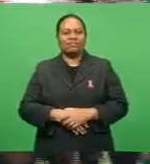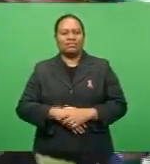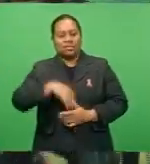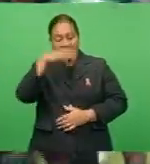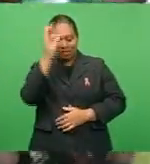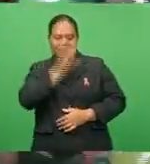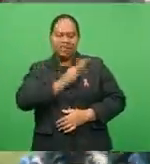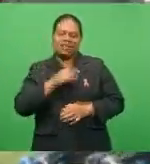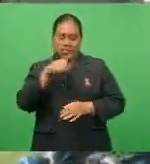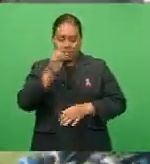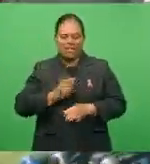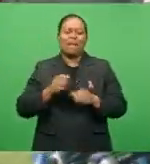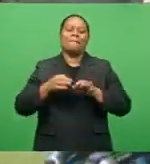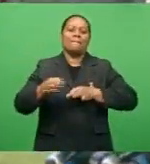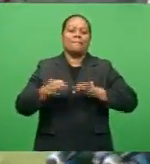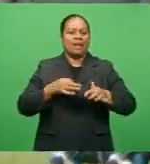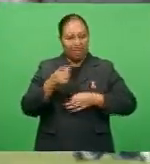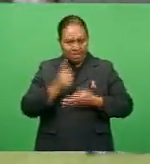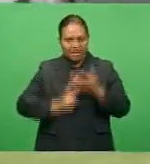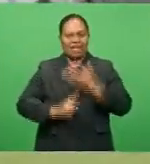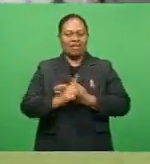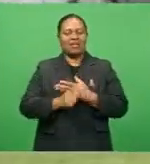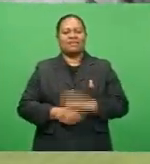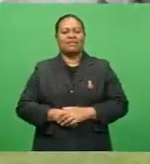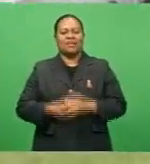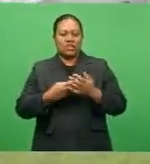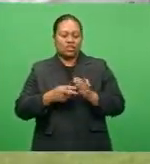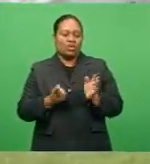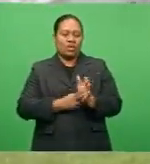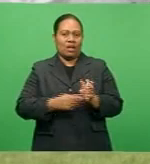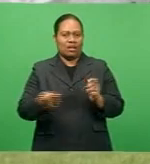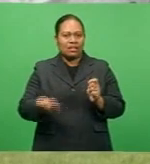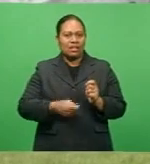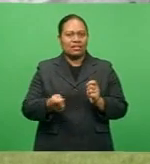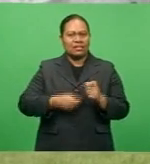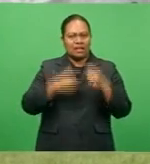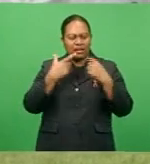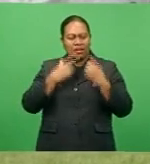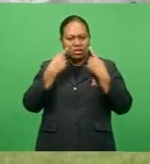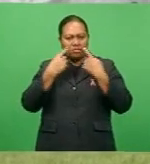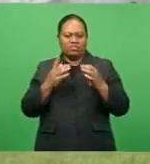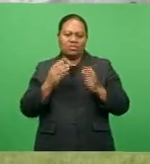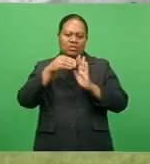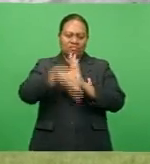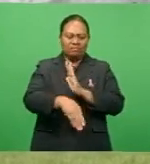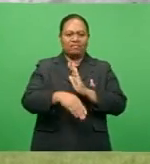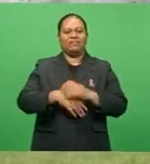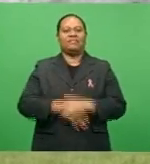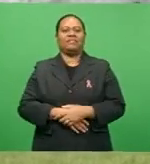School Ground yesterday. The side has now set their focus on the Fairbrother Challenge next week.